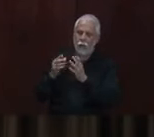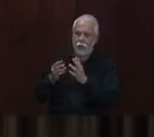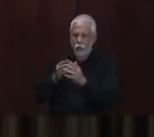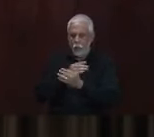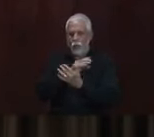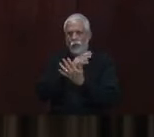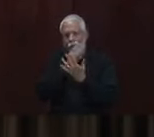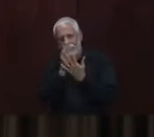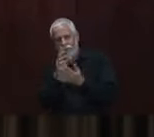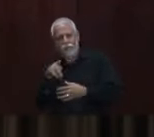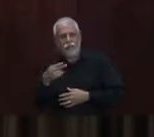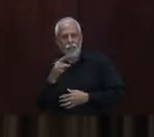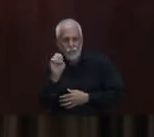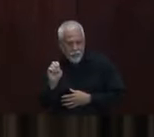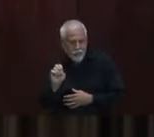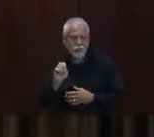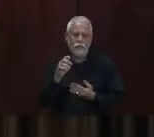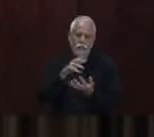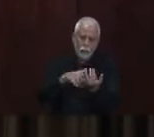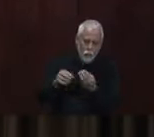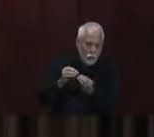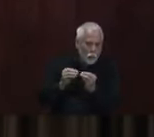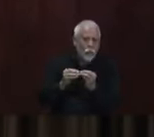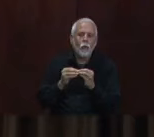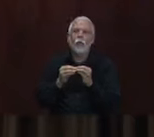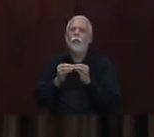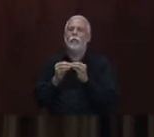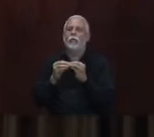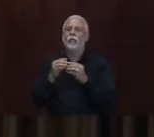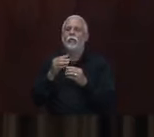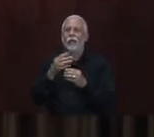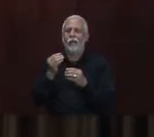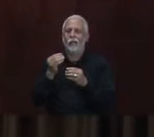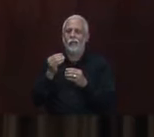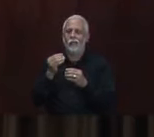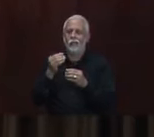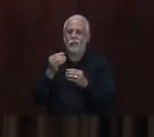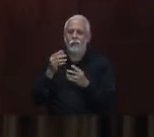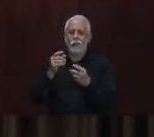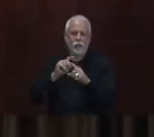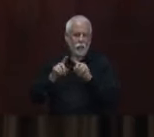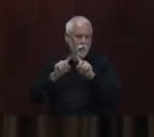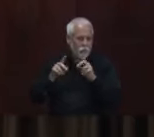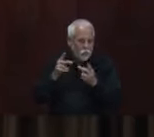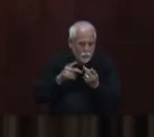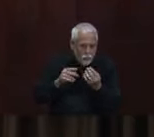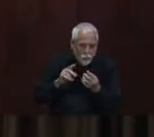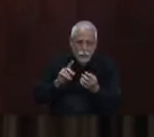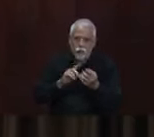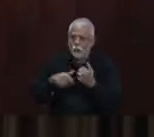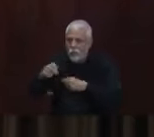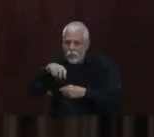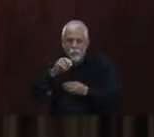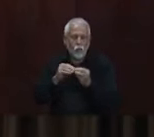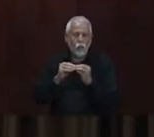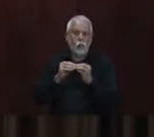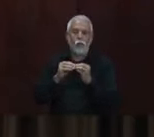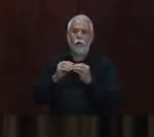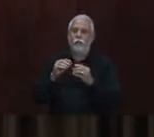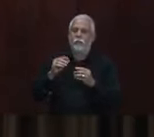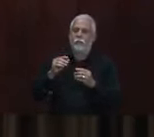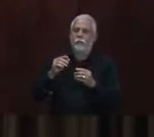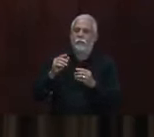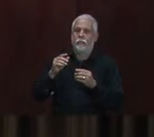our phases, as we've interacted more, and that we may be in lots of different places that we weren't